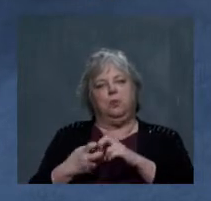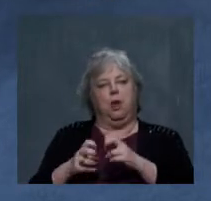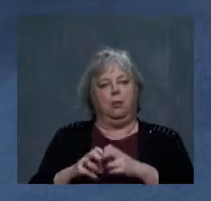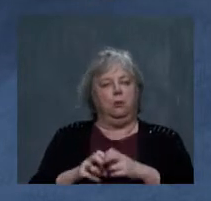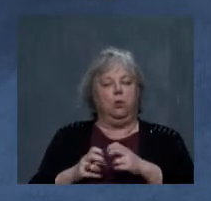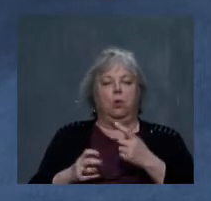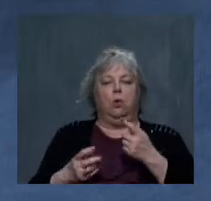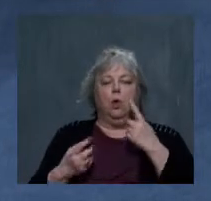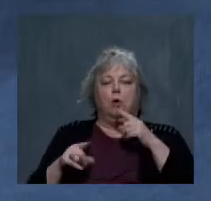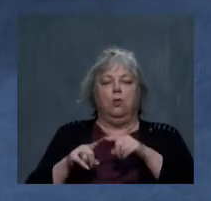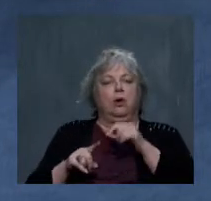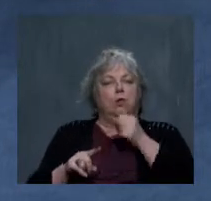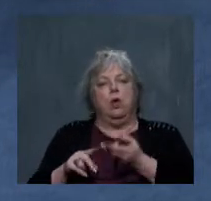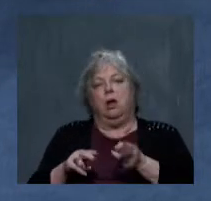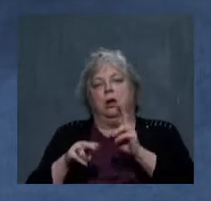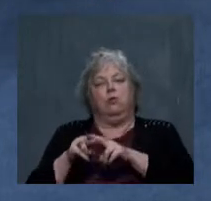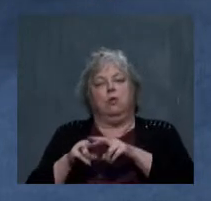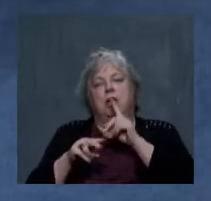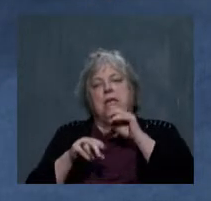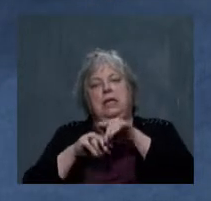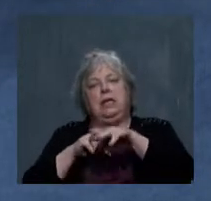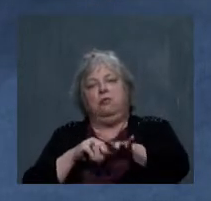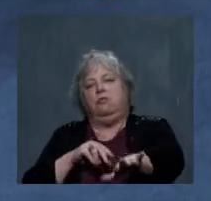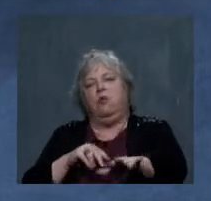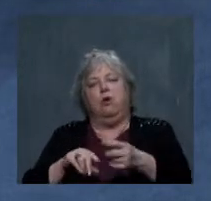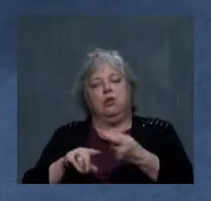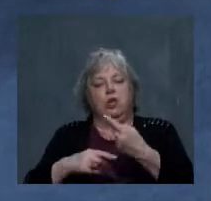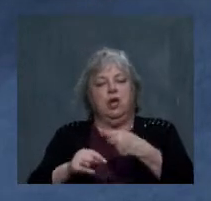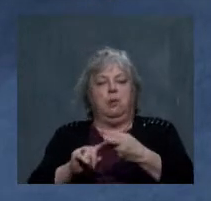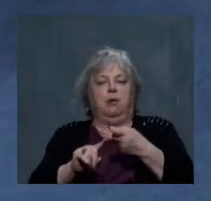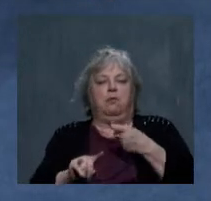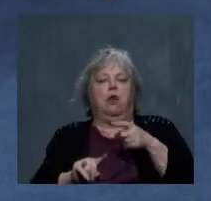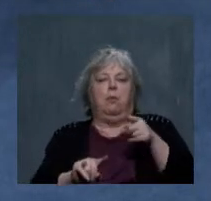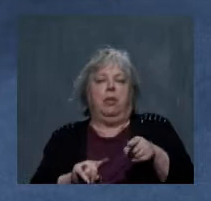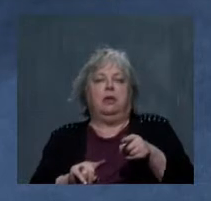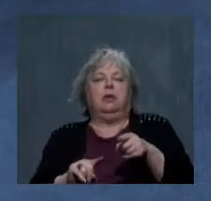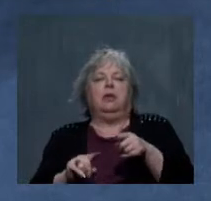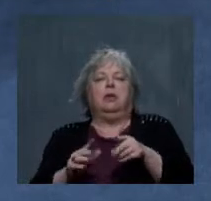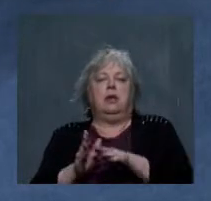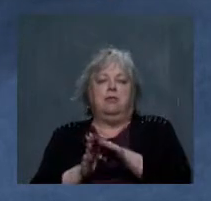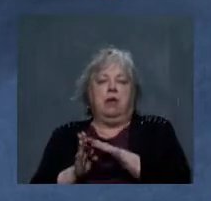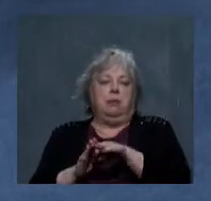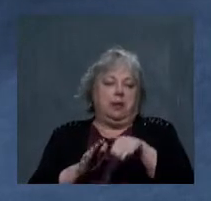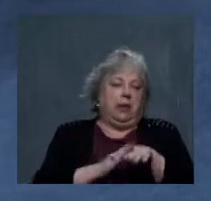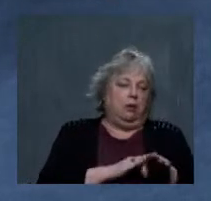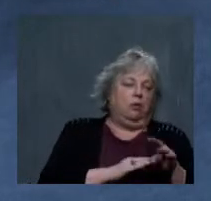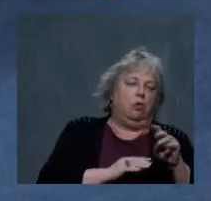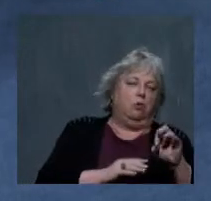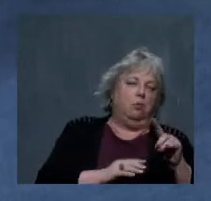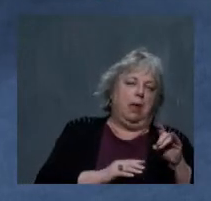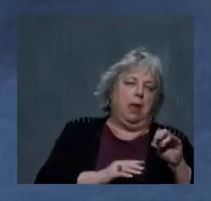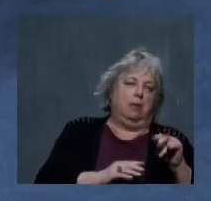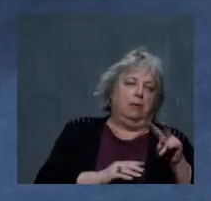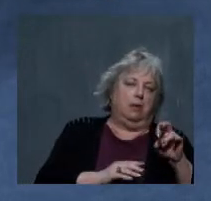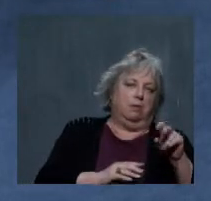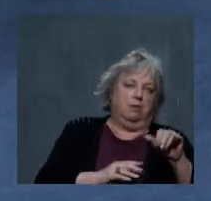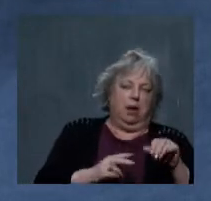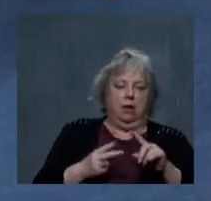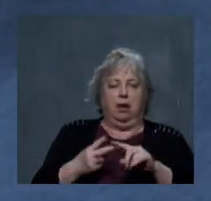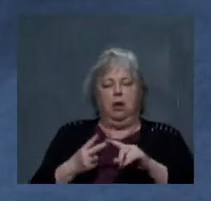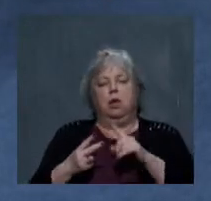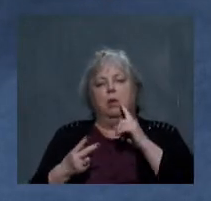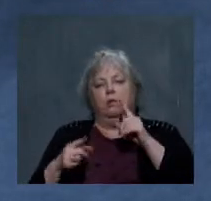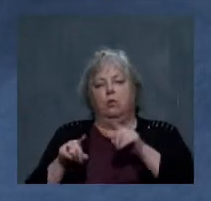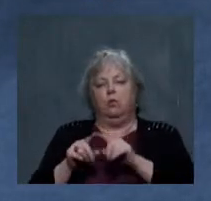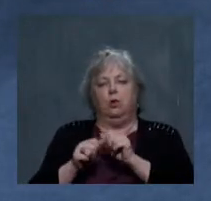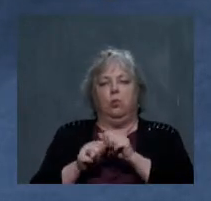not increase any of the stormwater discharges coming from this development into Madison Valley. We've further committed to work with Public Works and